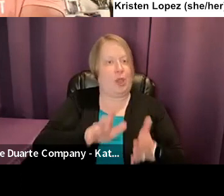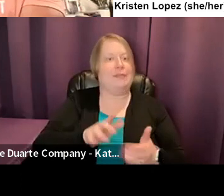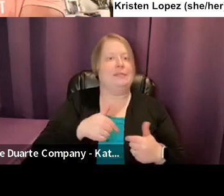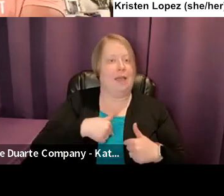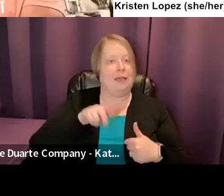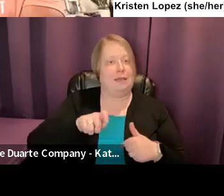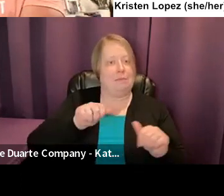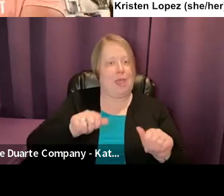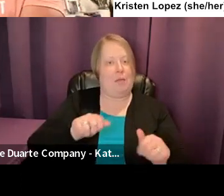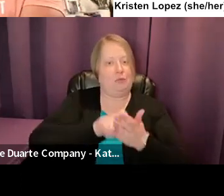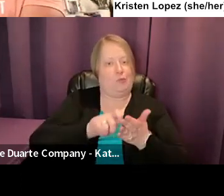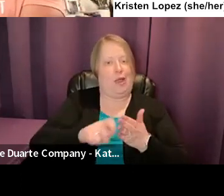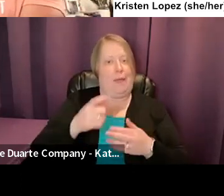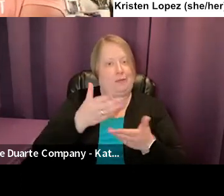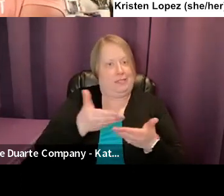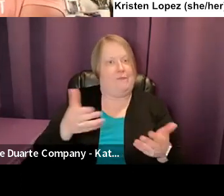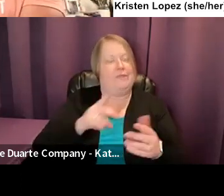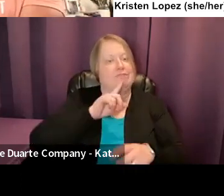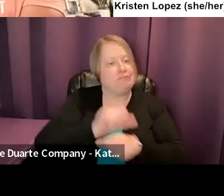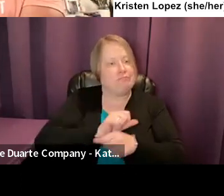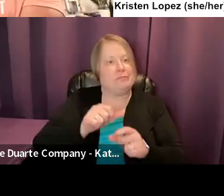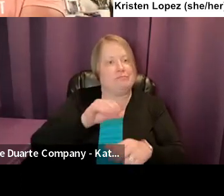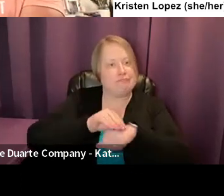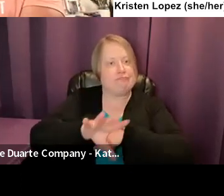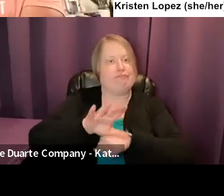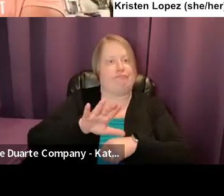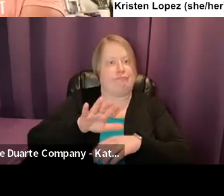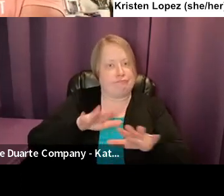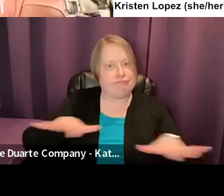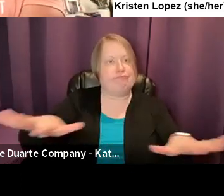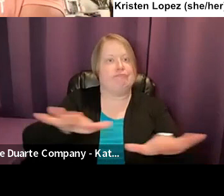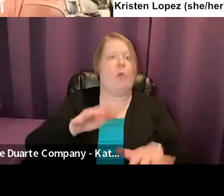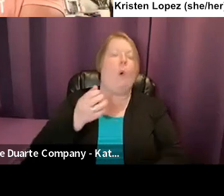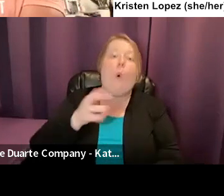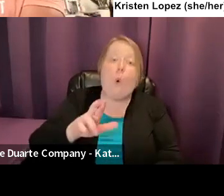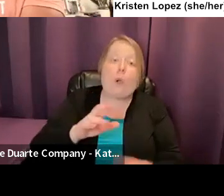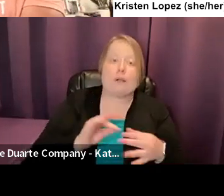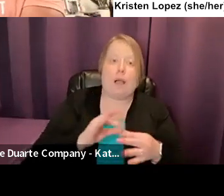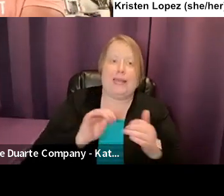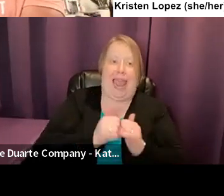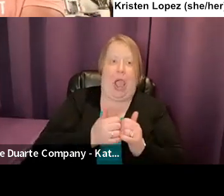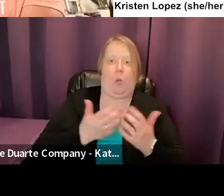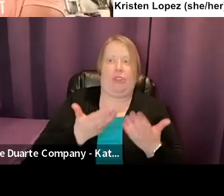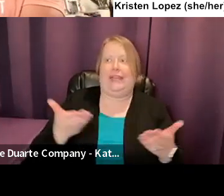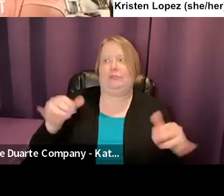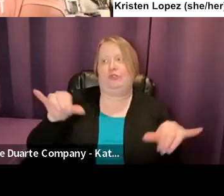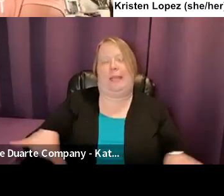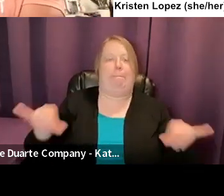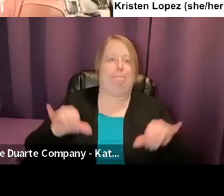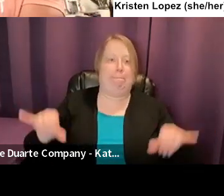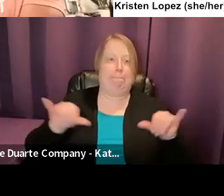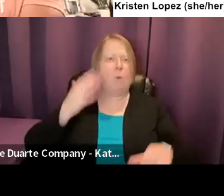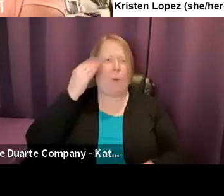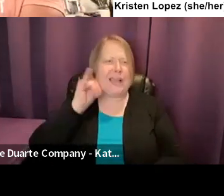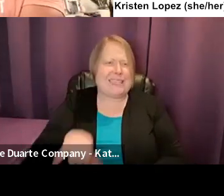about stuff that's truly changing the landscape and or comment on how things are staying the same and why that